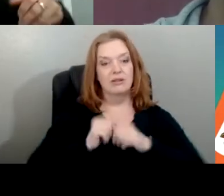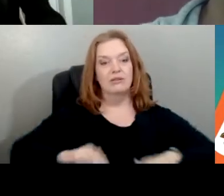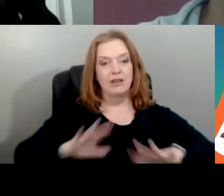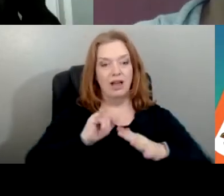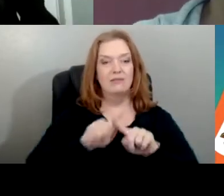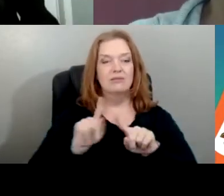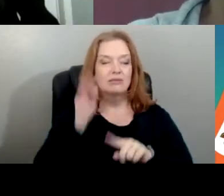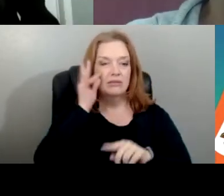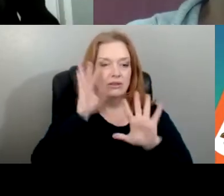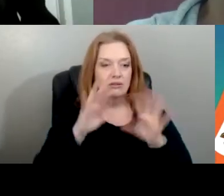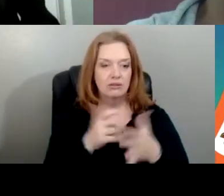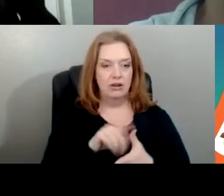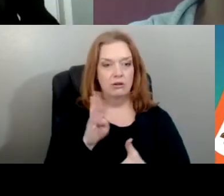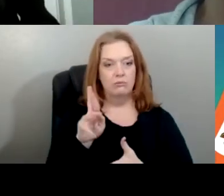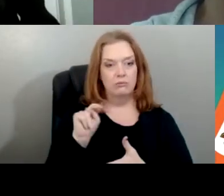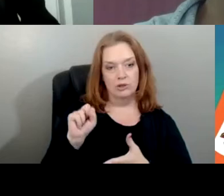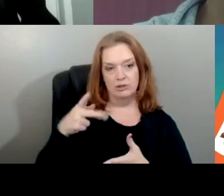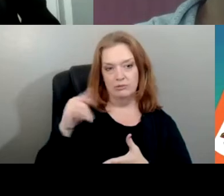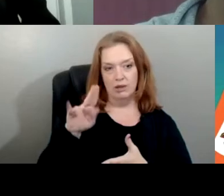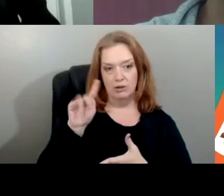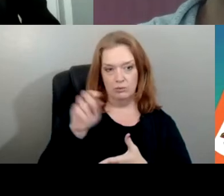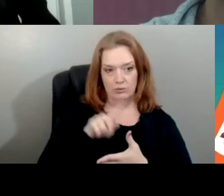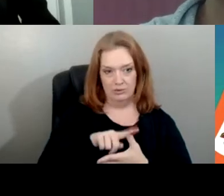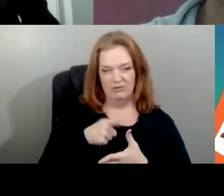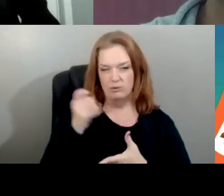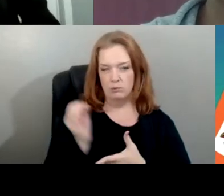Burns Paiute Tribe of Oregon,